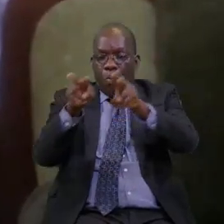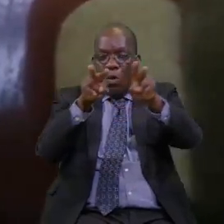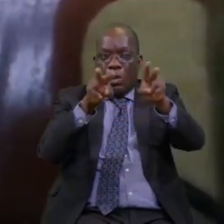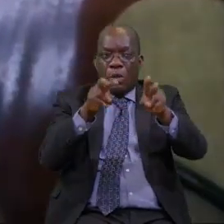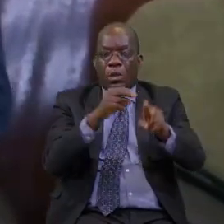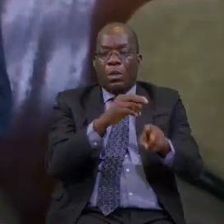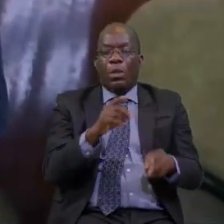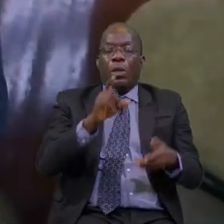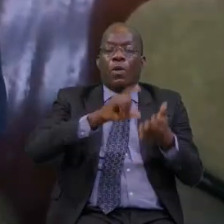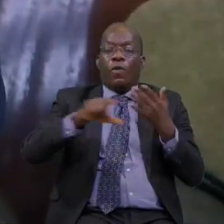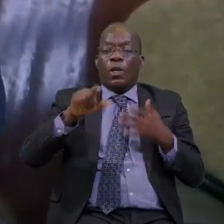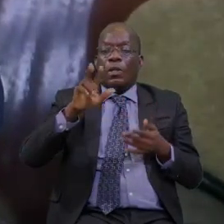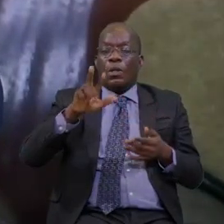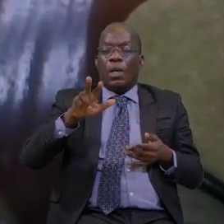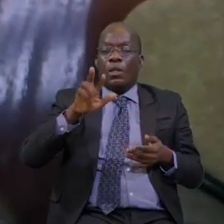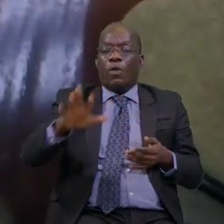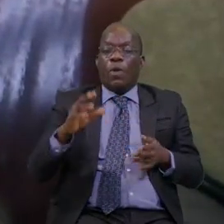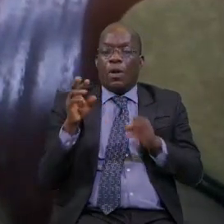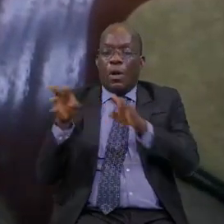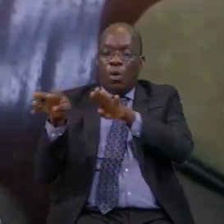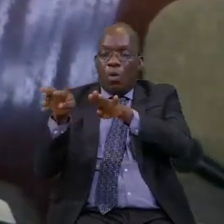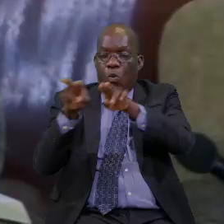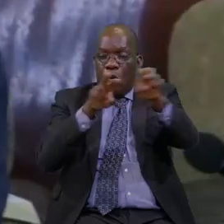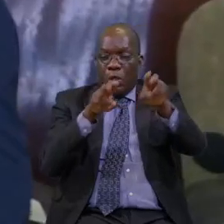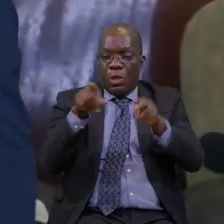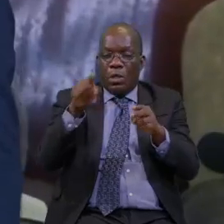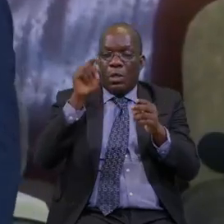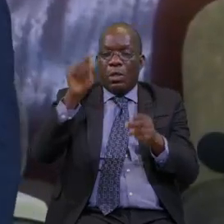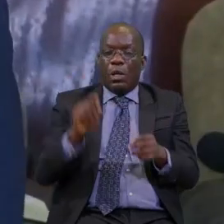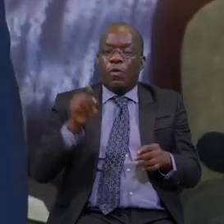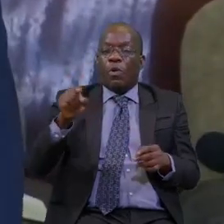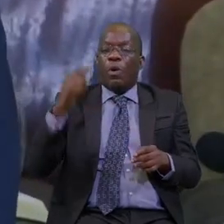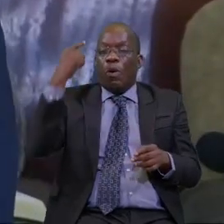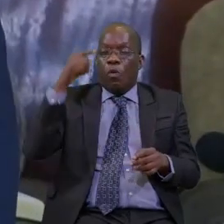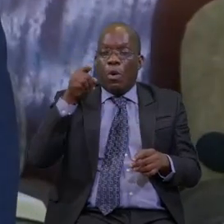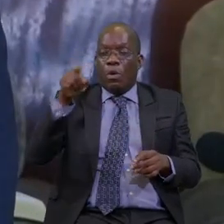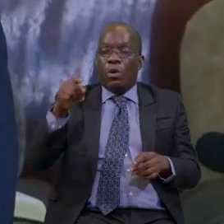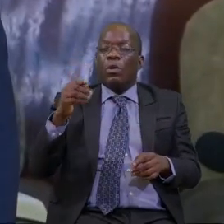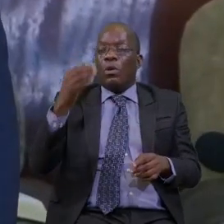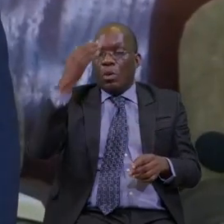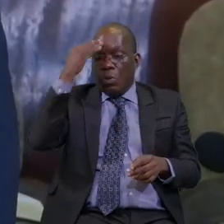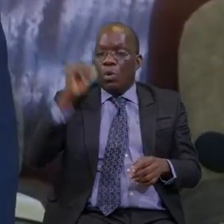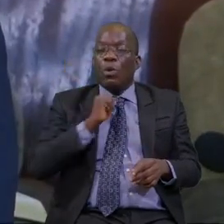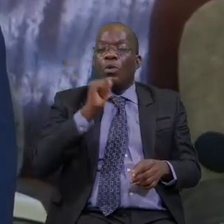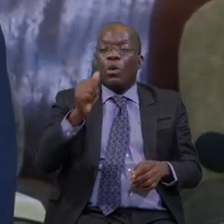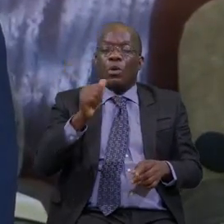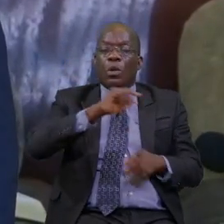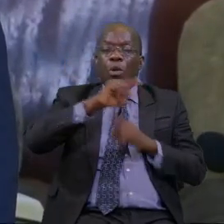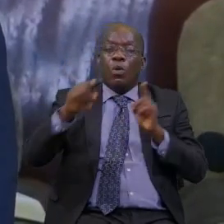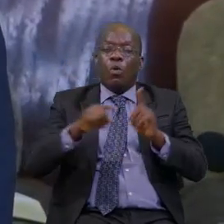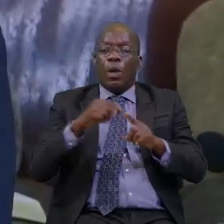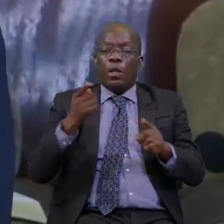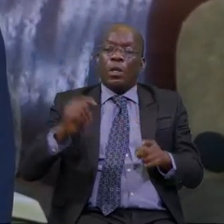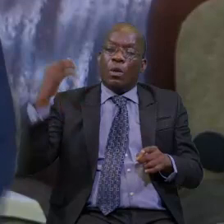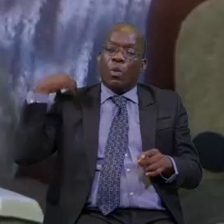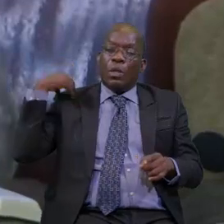verse 35, watch ye therefore, for ye know not when the master of the